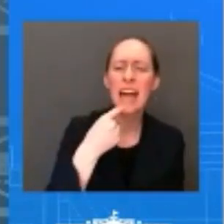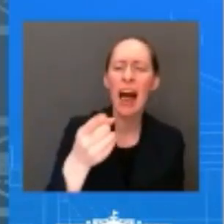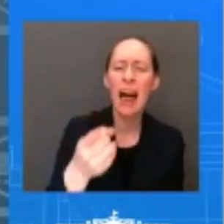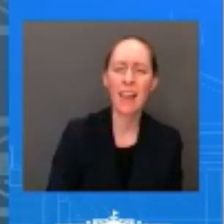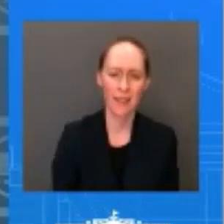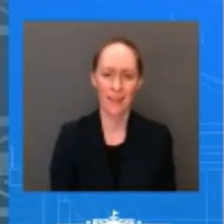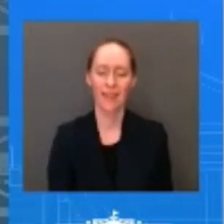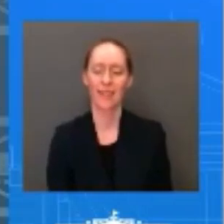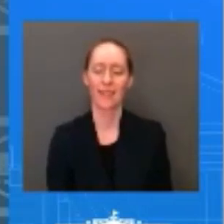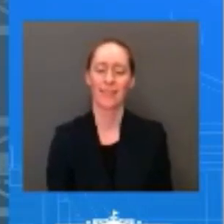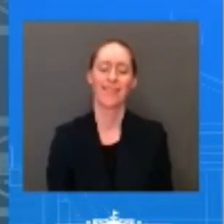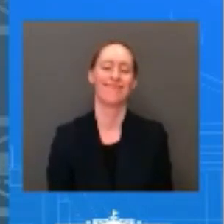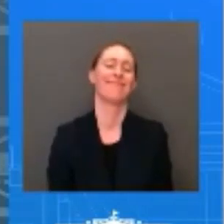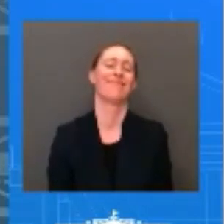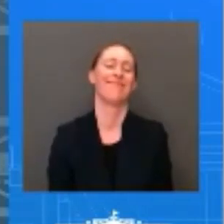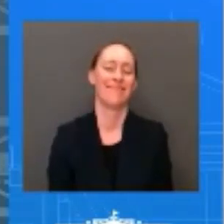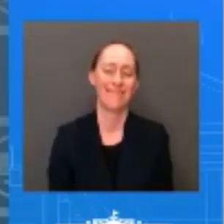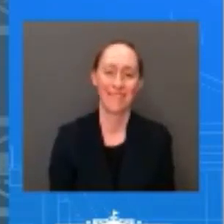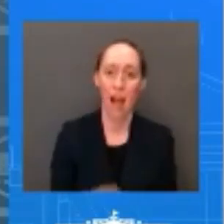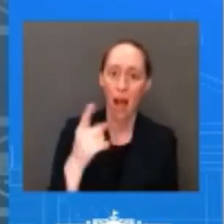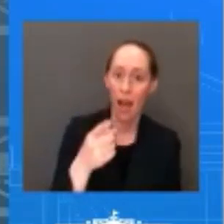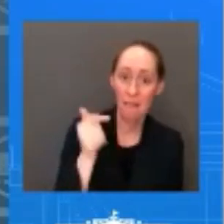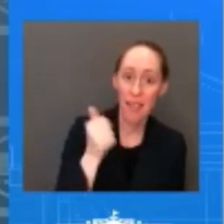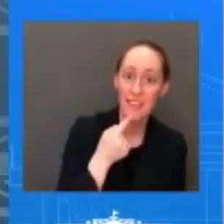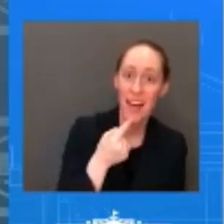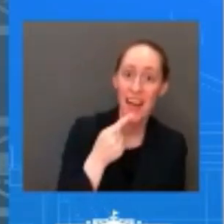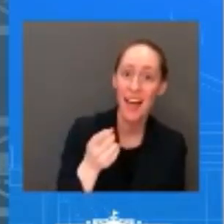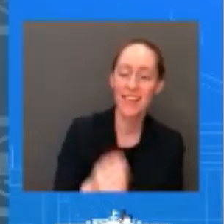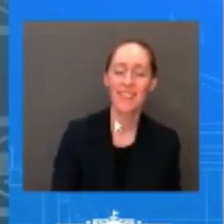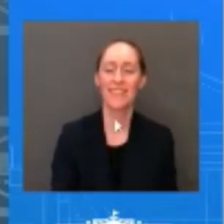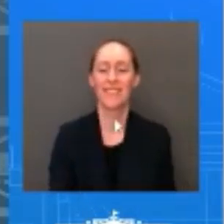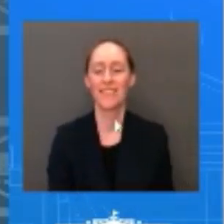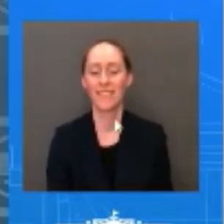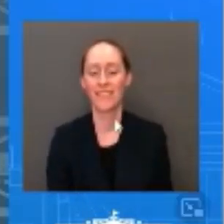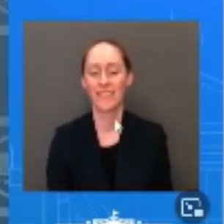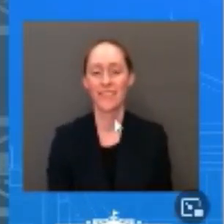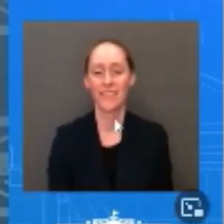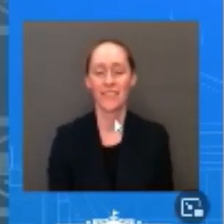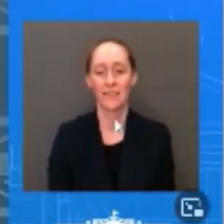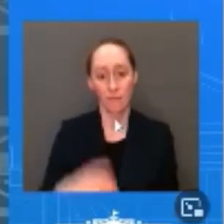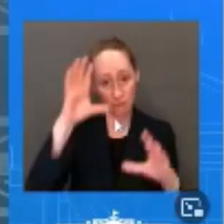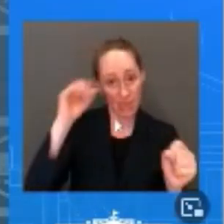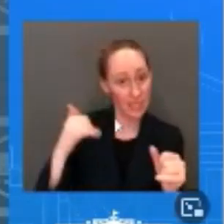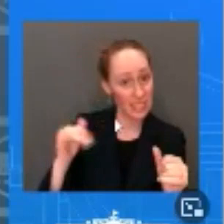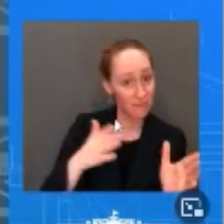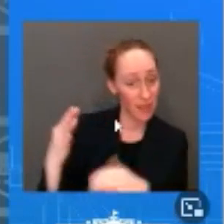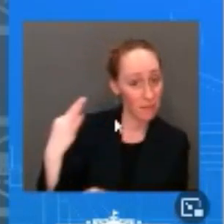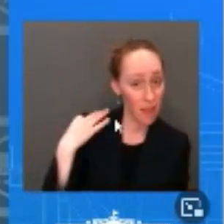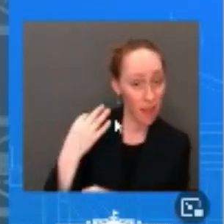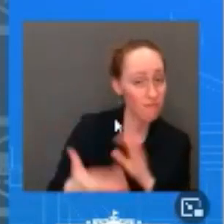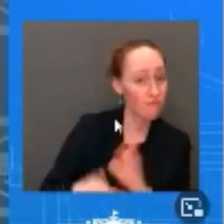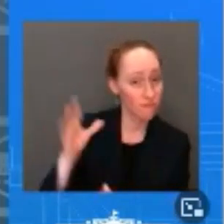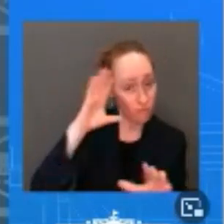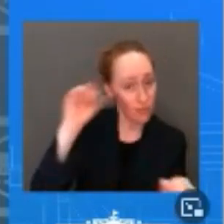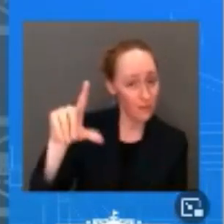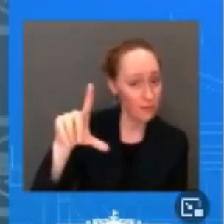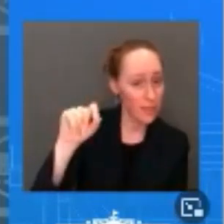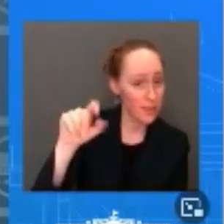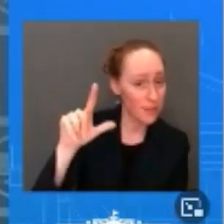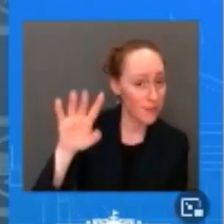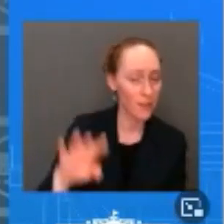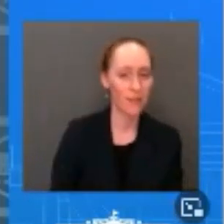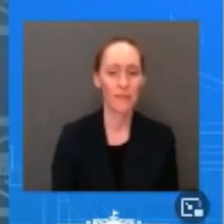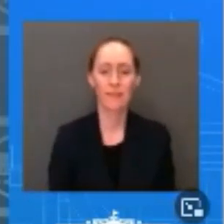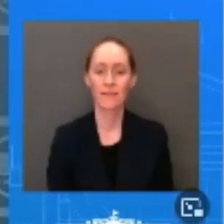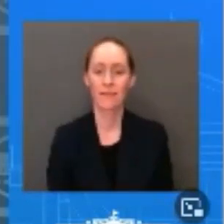President Biden is still intending to run for re-election in 2024, right? I'll just repeat what the president said after the midterm election, which is he intends to run. I'm going to be very